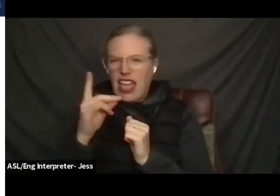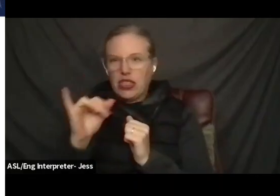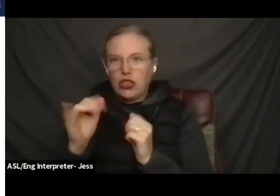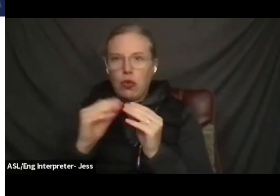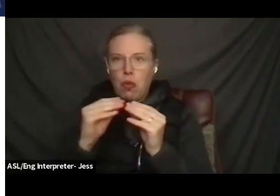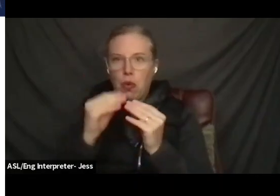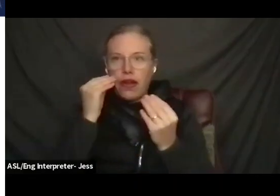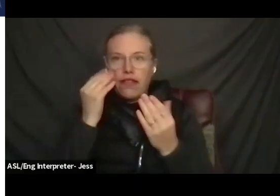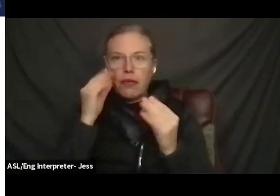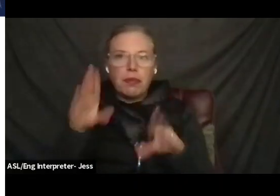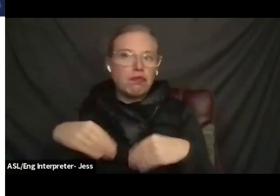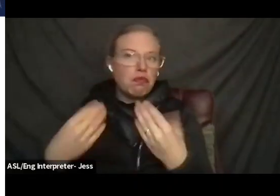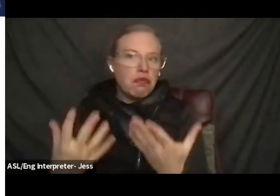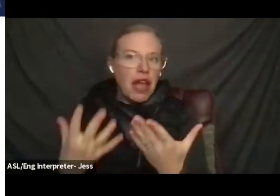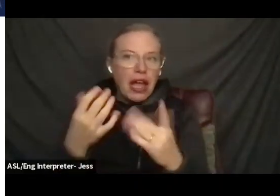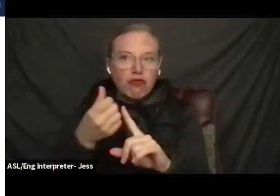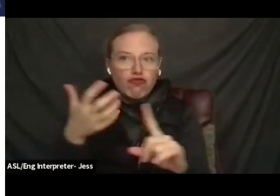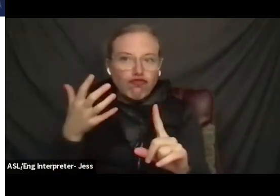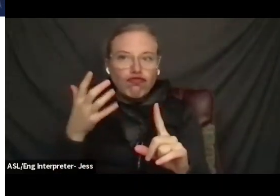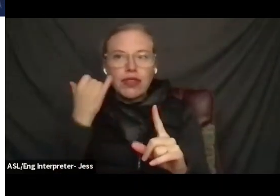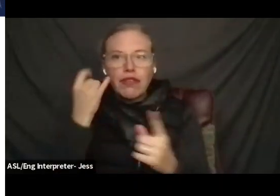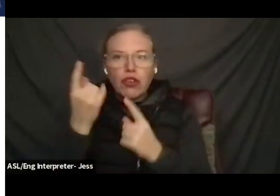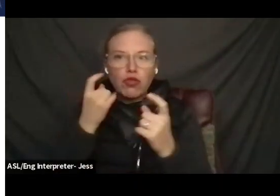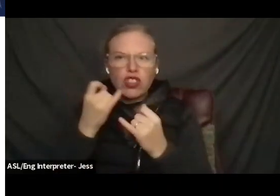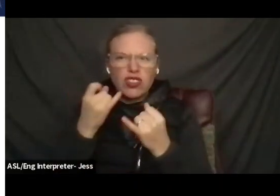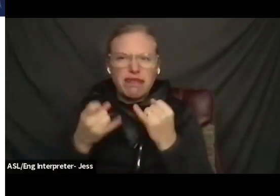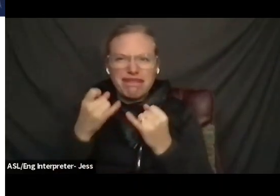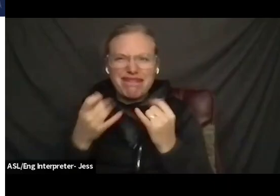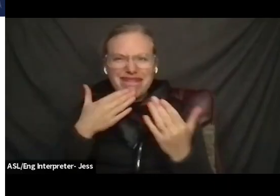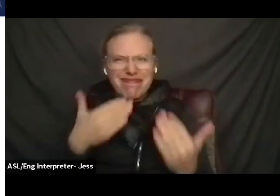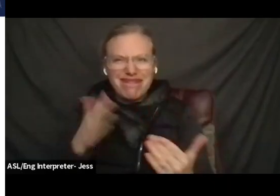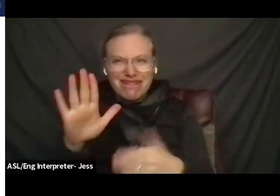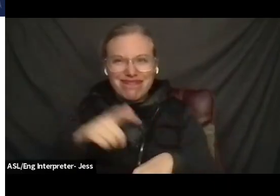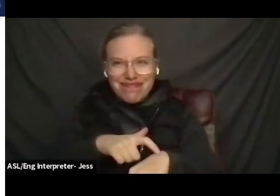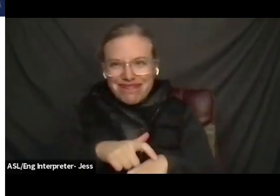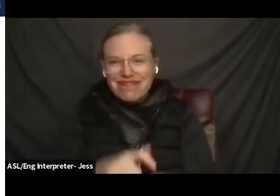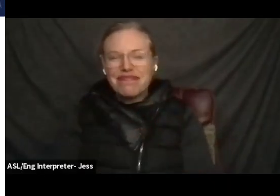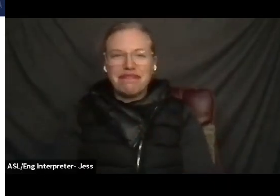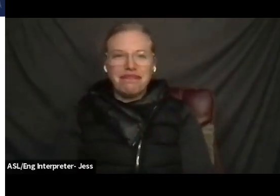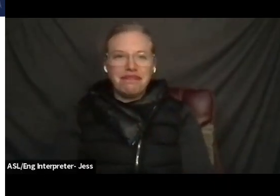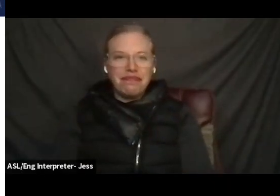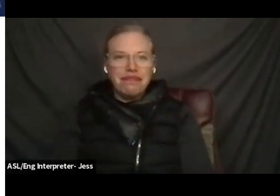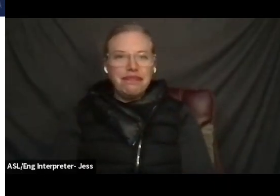information that I can provide if you have any questions. Thank you.